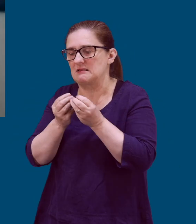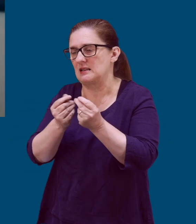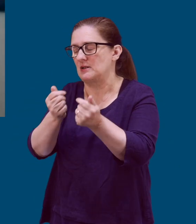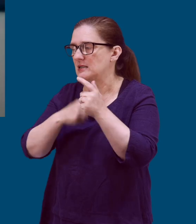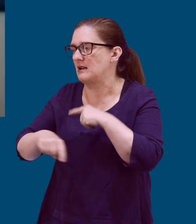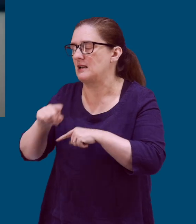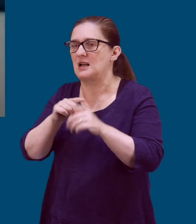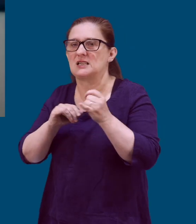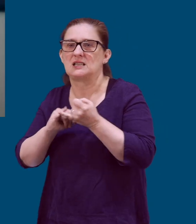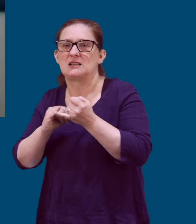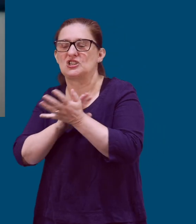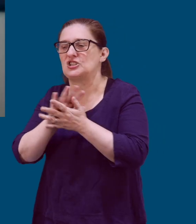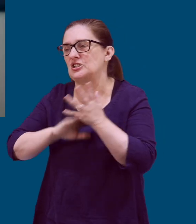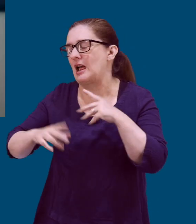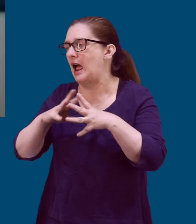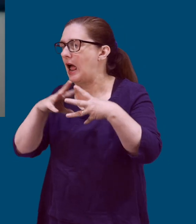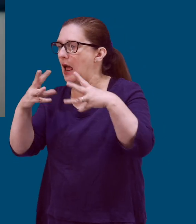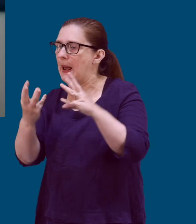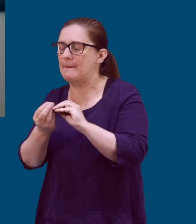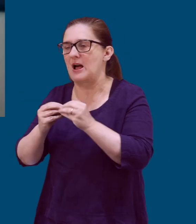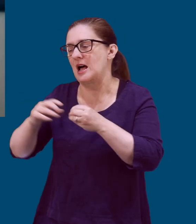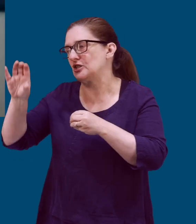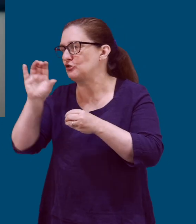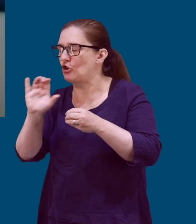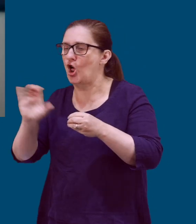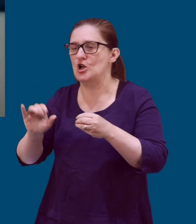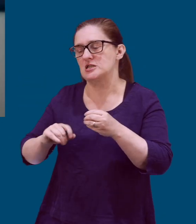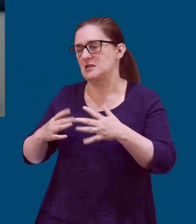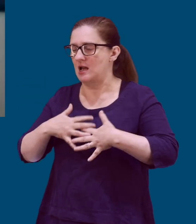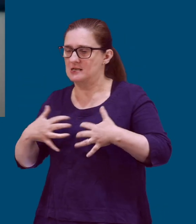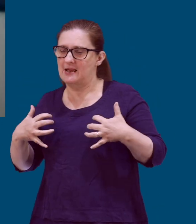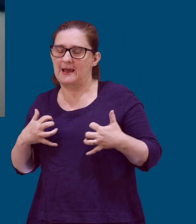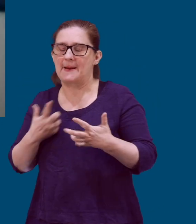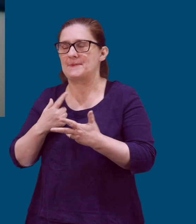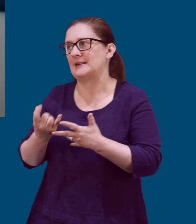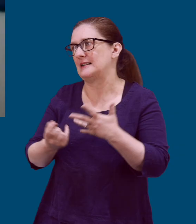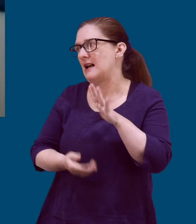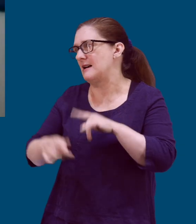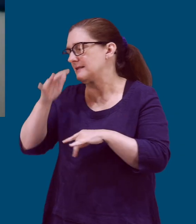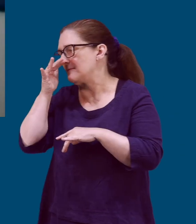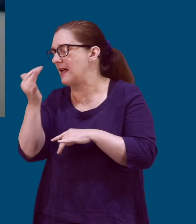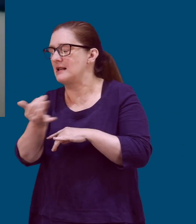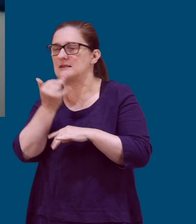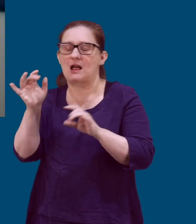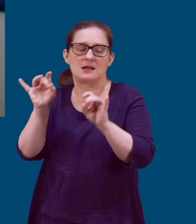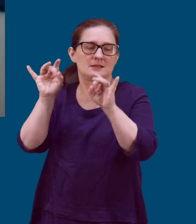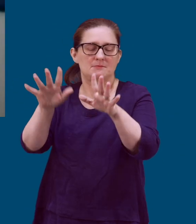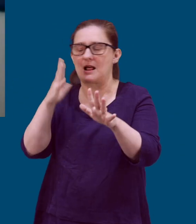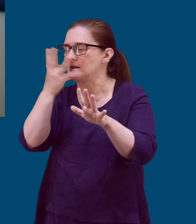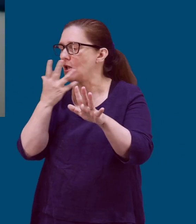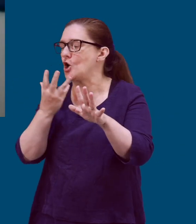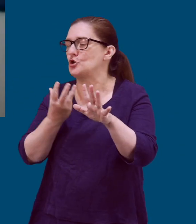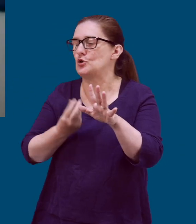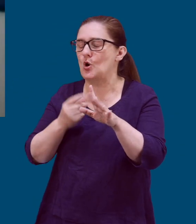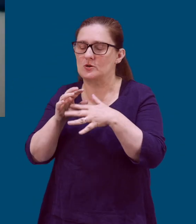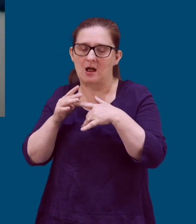our seven sins, our shapely wives, our salt, our six packs, our slim pickings, our smells, our spells, our souls, our